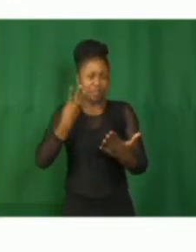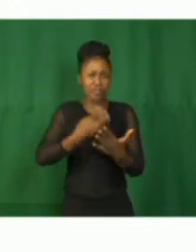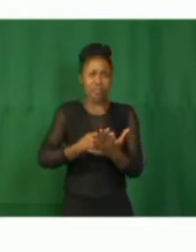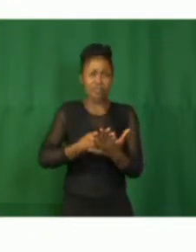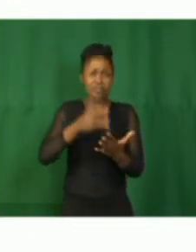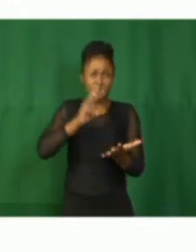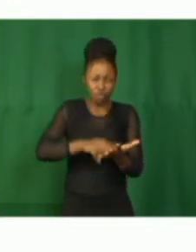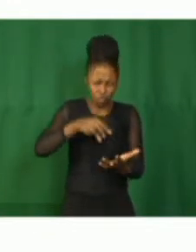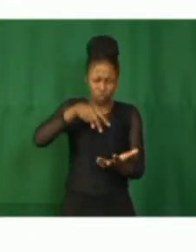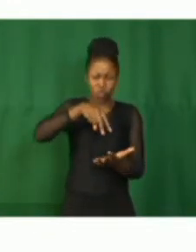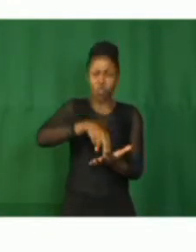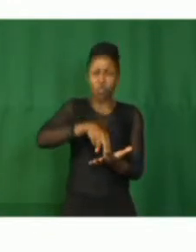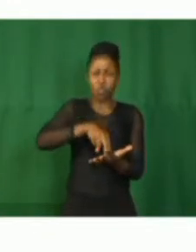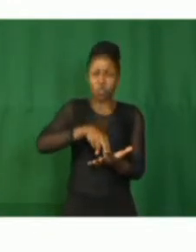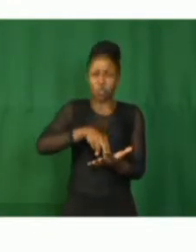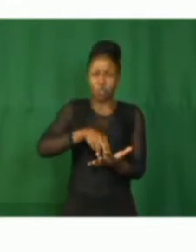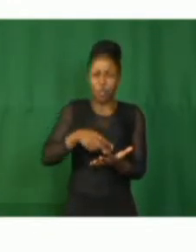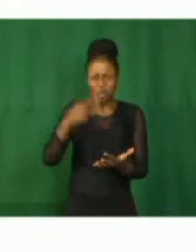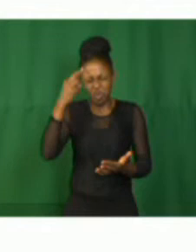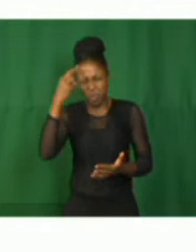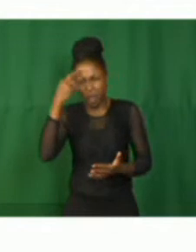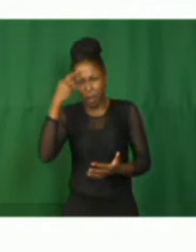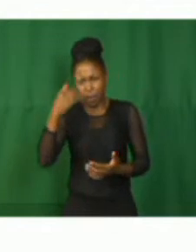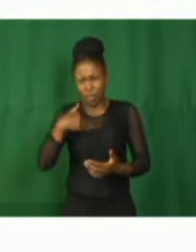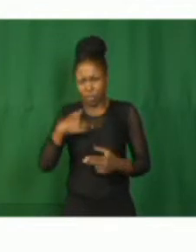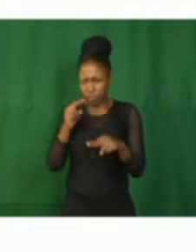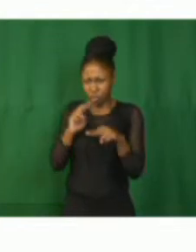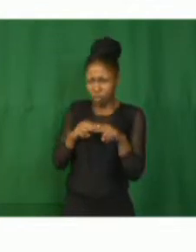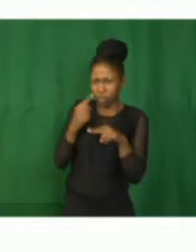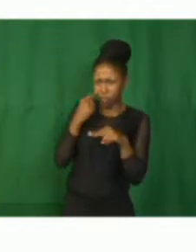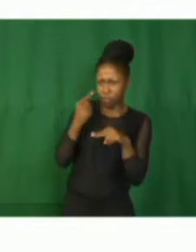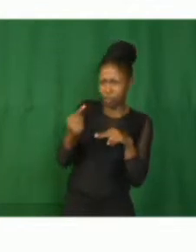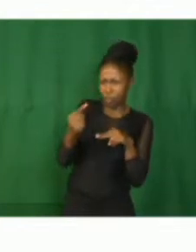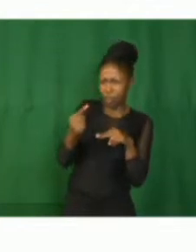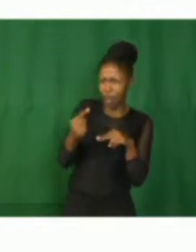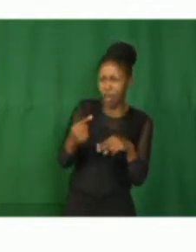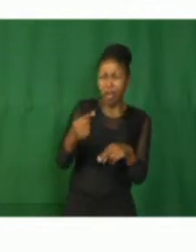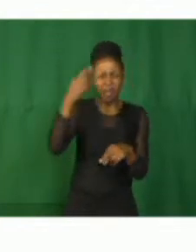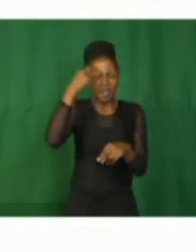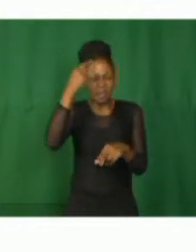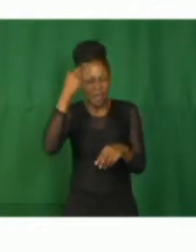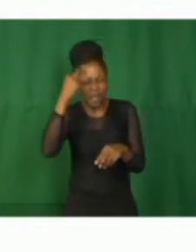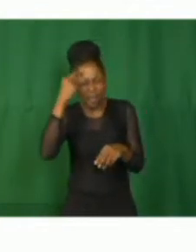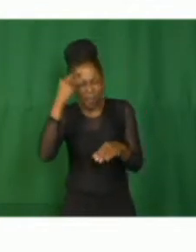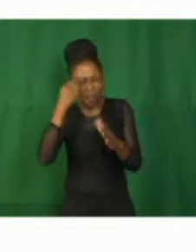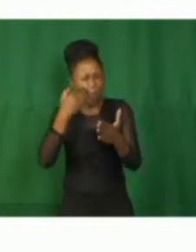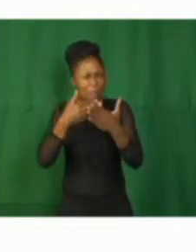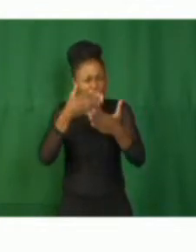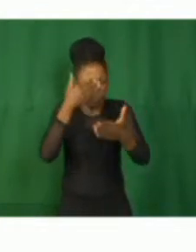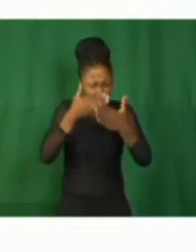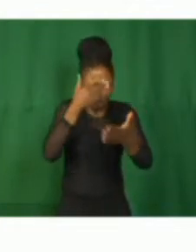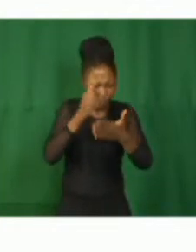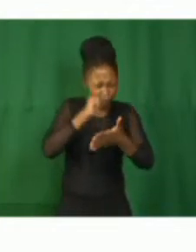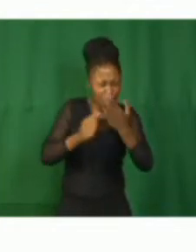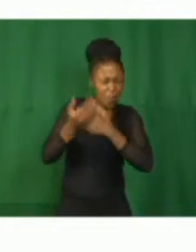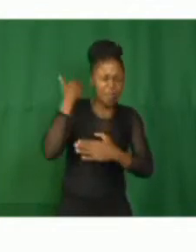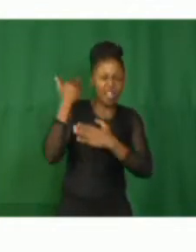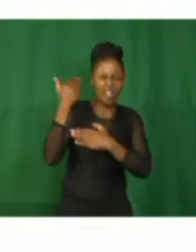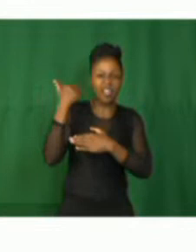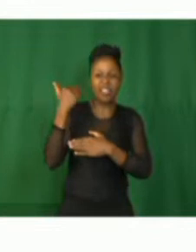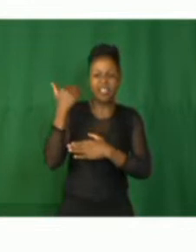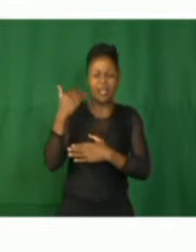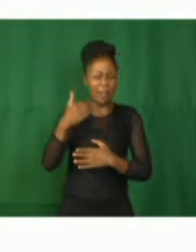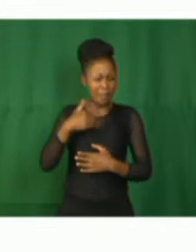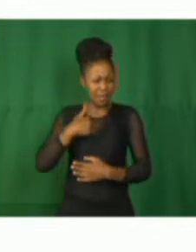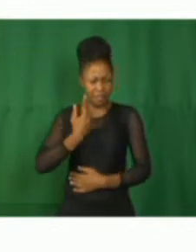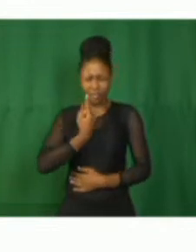started reminding us that, remember that the Old Testament said the office of Judas Iscariot must be filled, I was